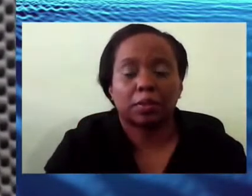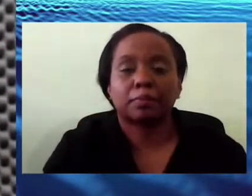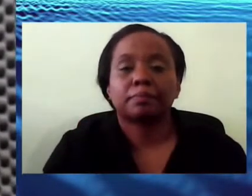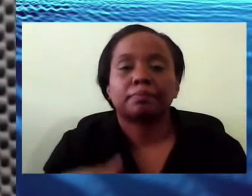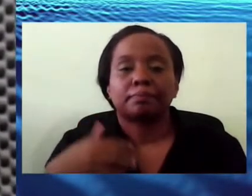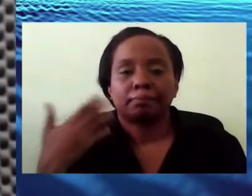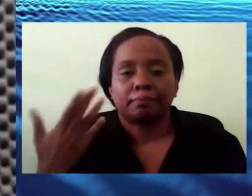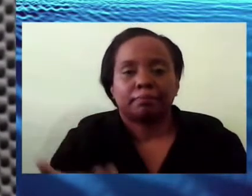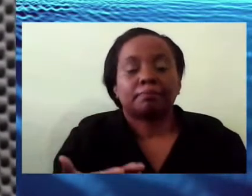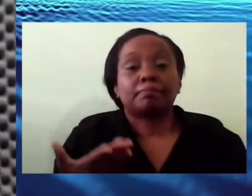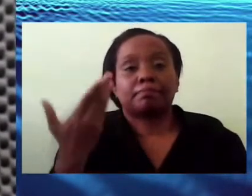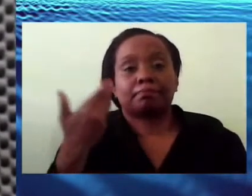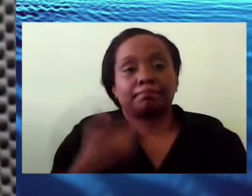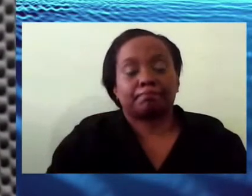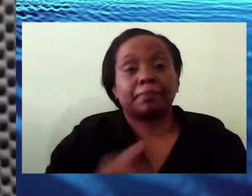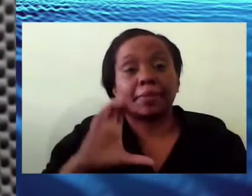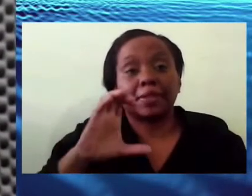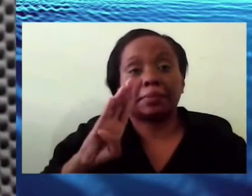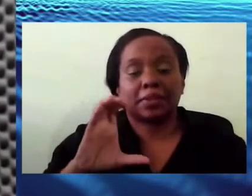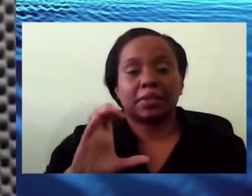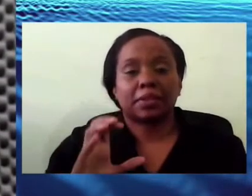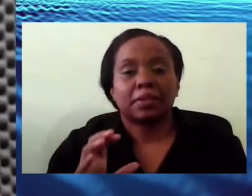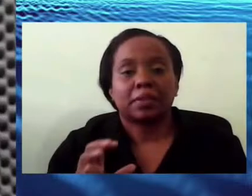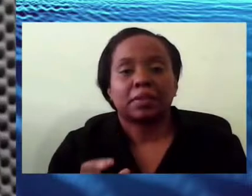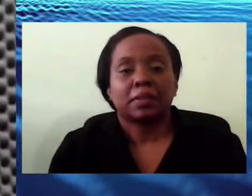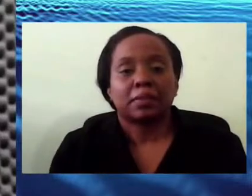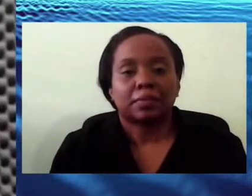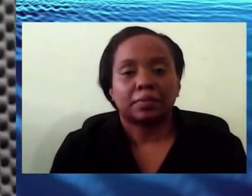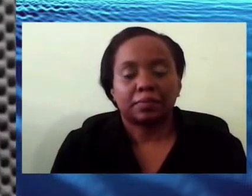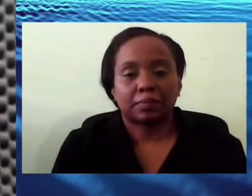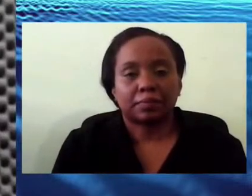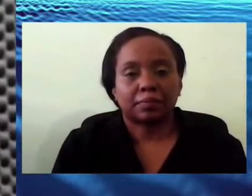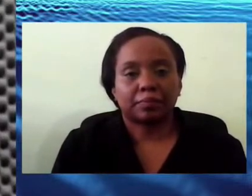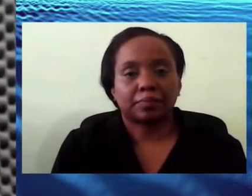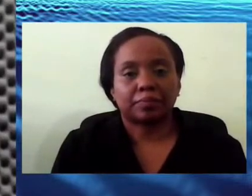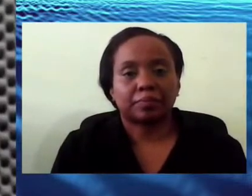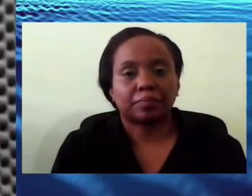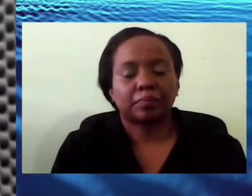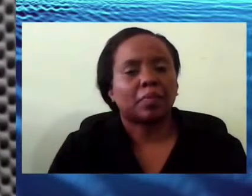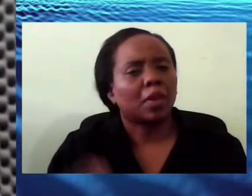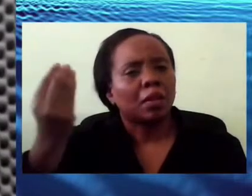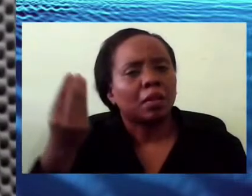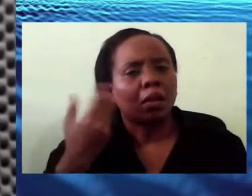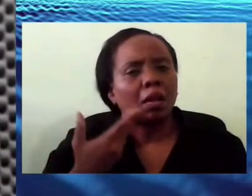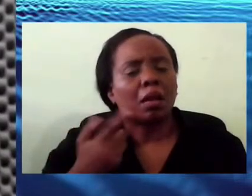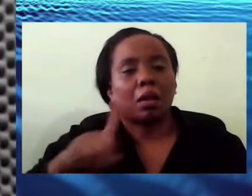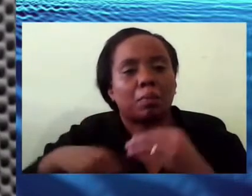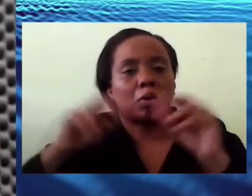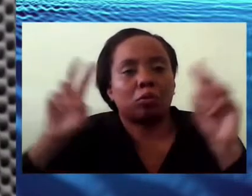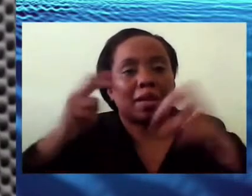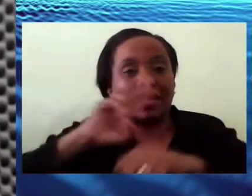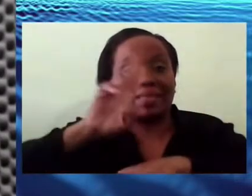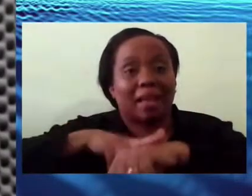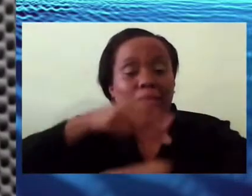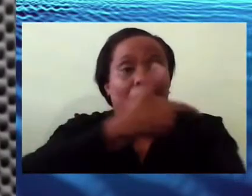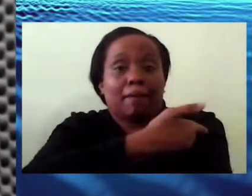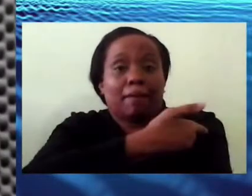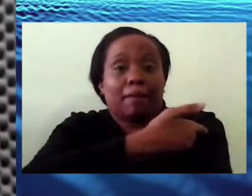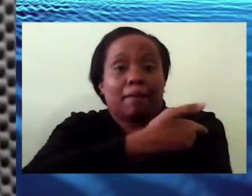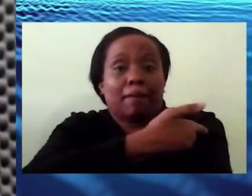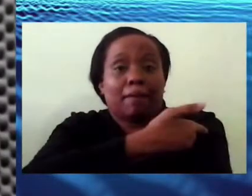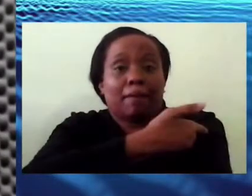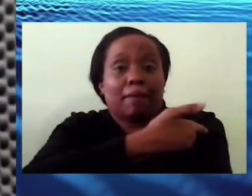CBC, Minister Bostic, could you provide an update on the national vaccination program? Are we still on track to